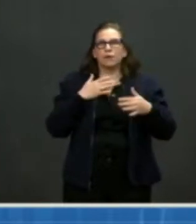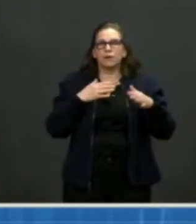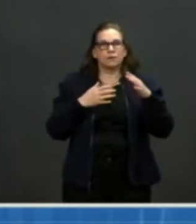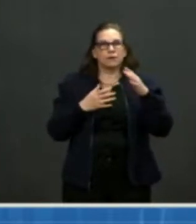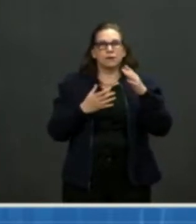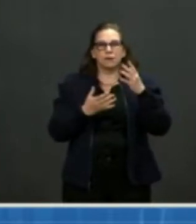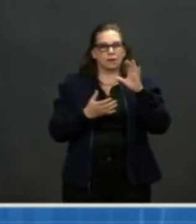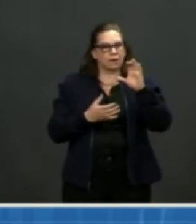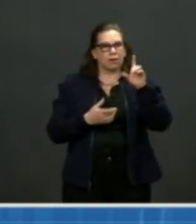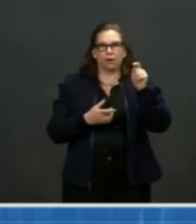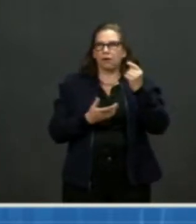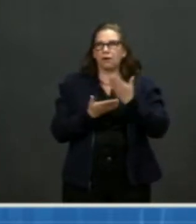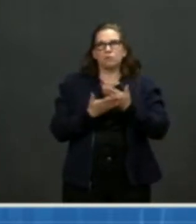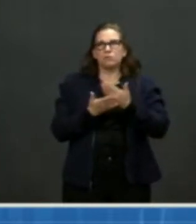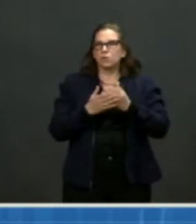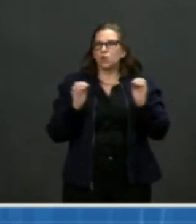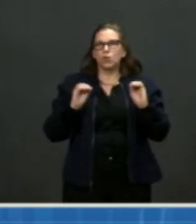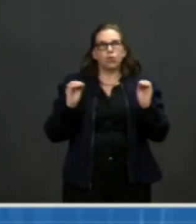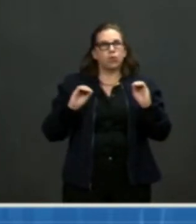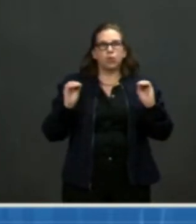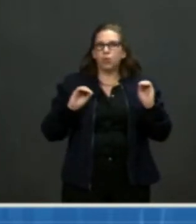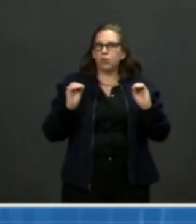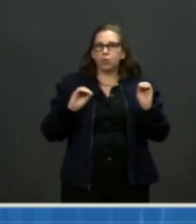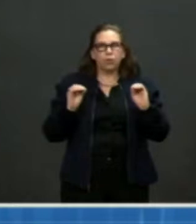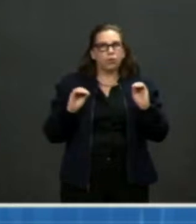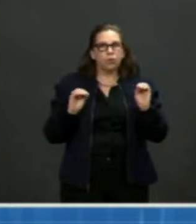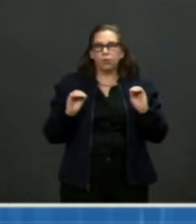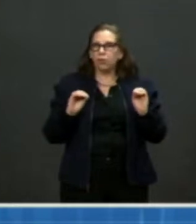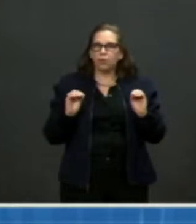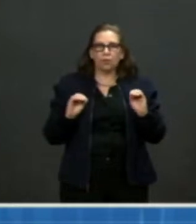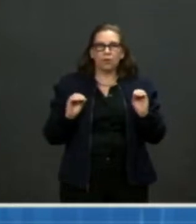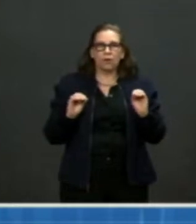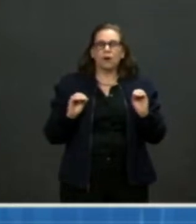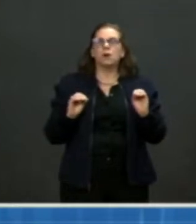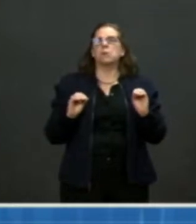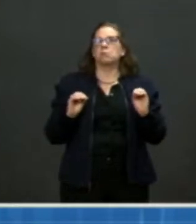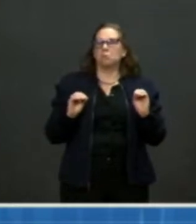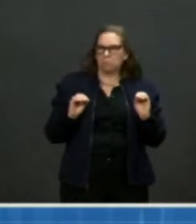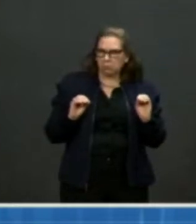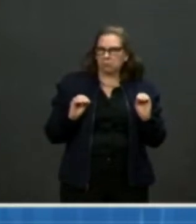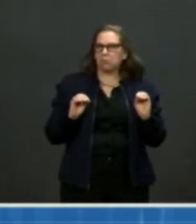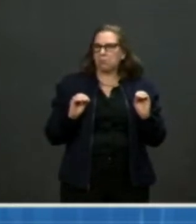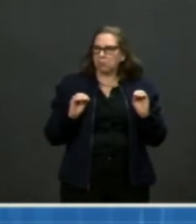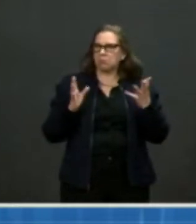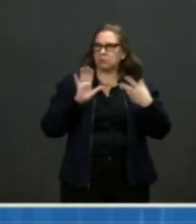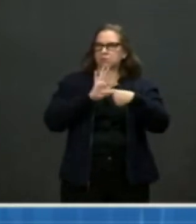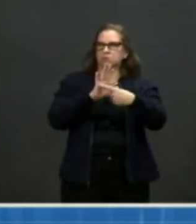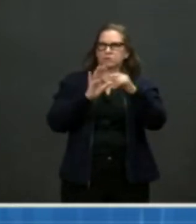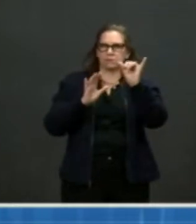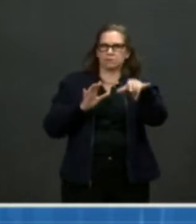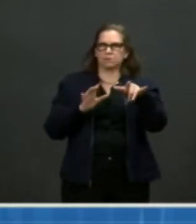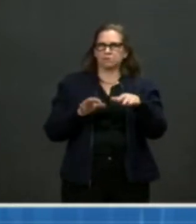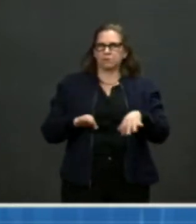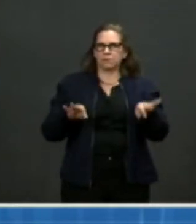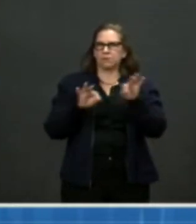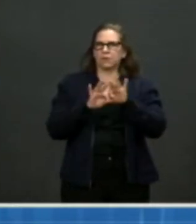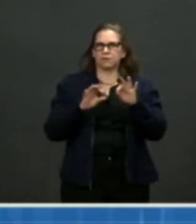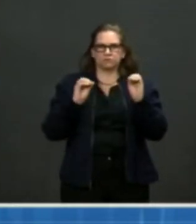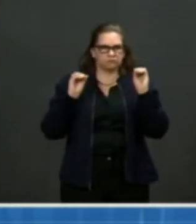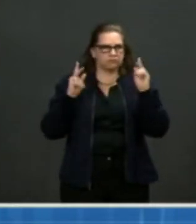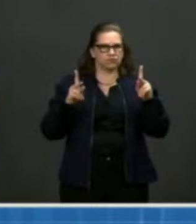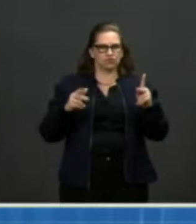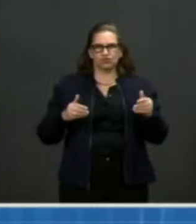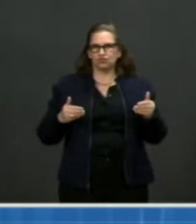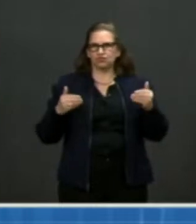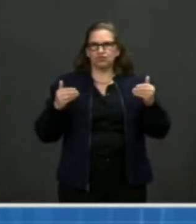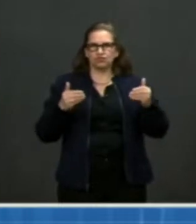people in a trial. The important thing to point out is that when you give vaccine to millions and millions of people, you got to